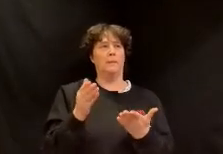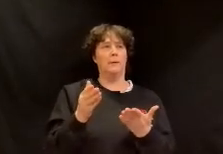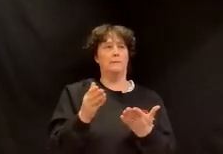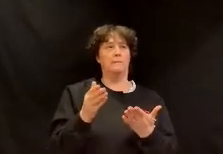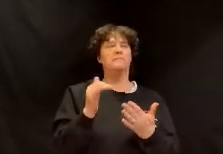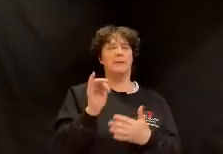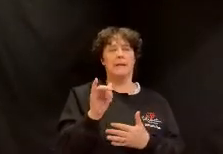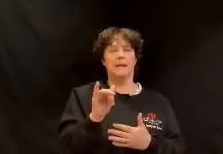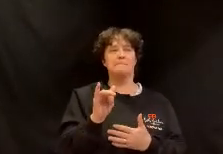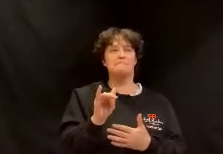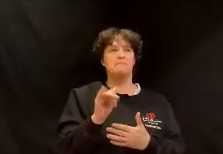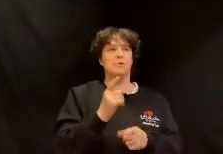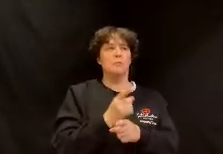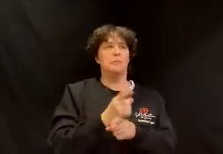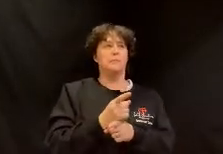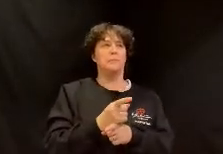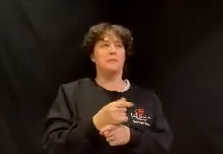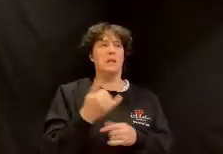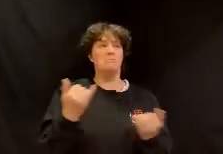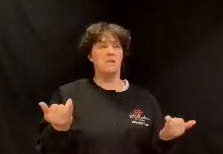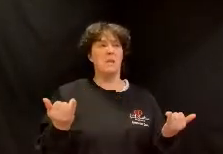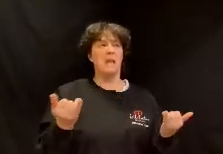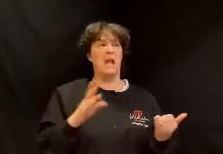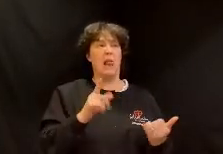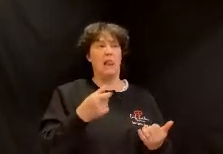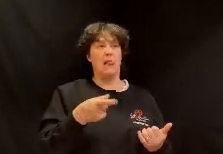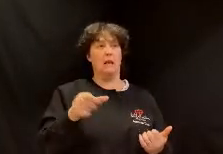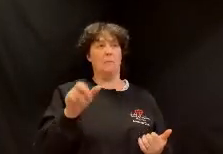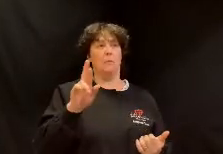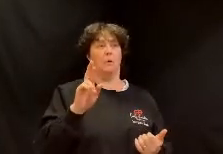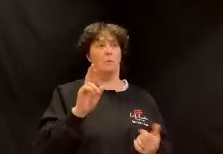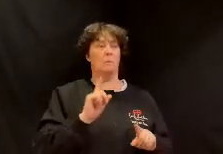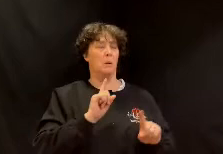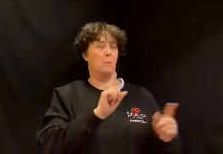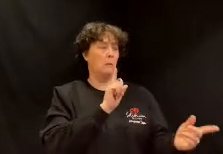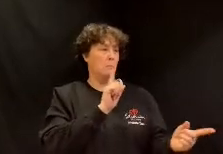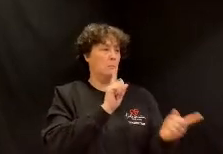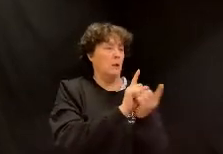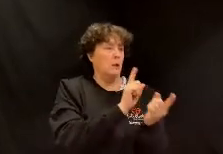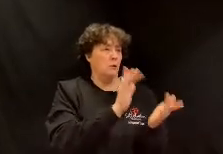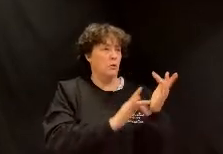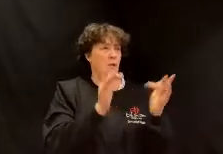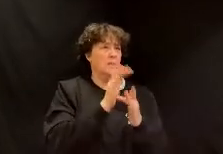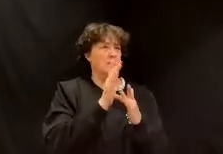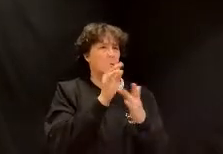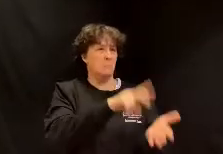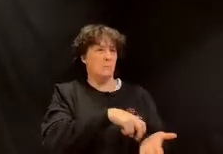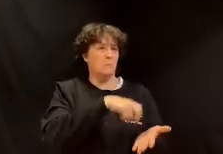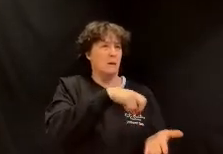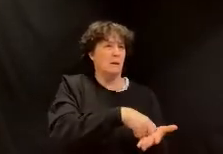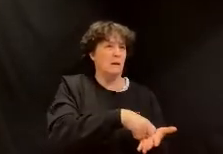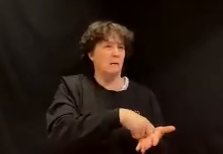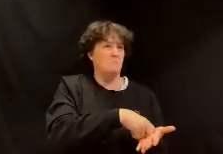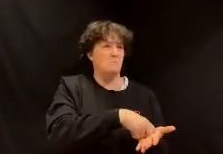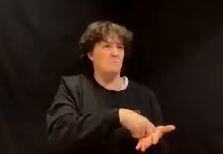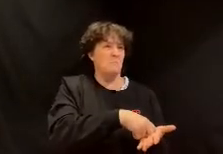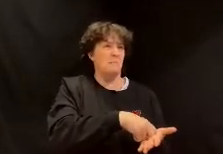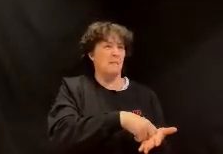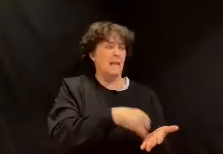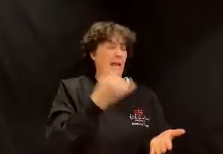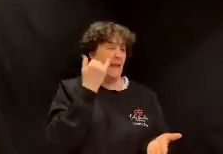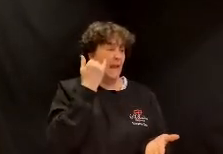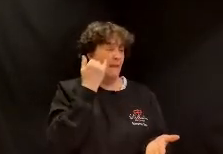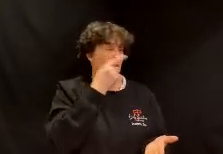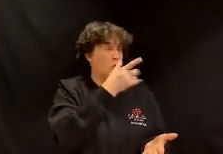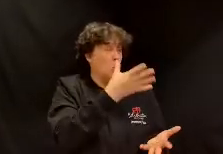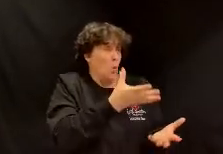40. Yeah, here we go. Now a leper came to Him, imploring Him, kneeling down to Him and saying to Him, if you're what? If